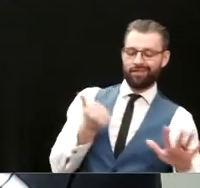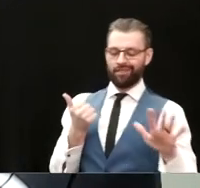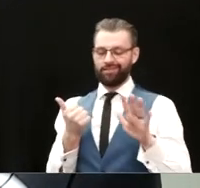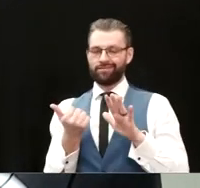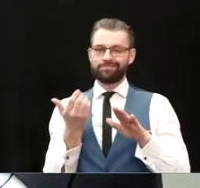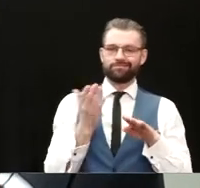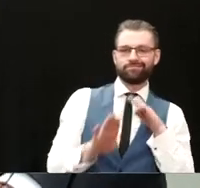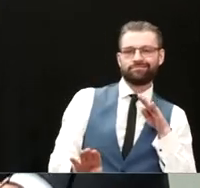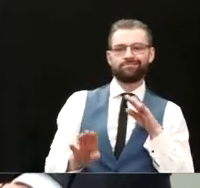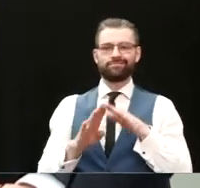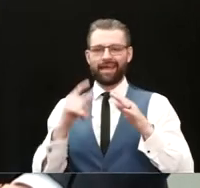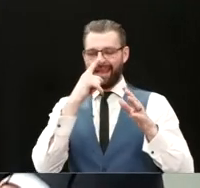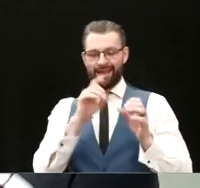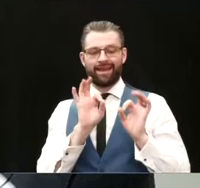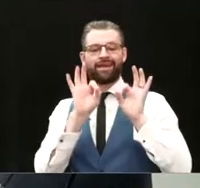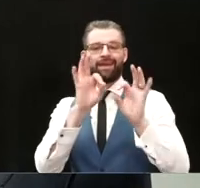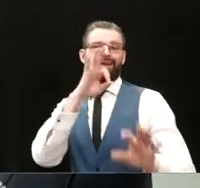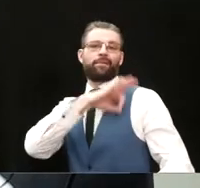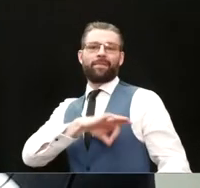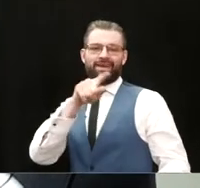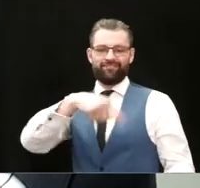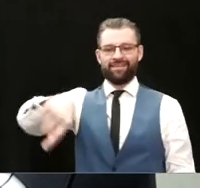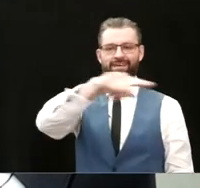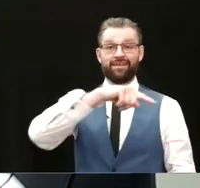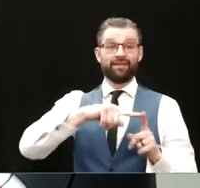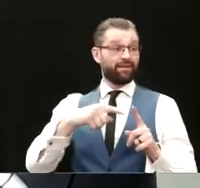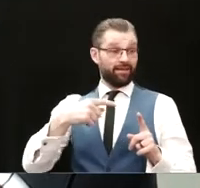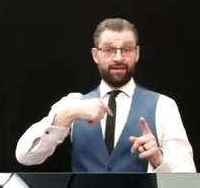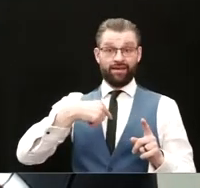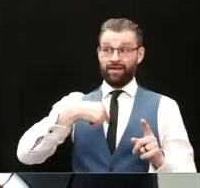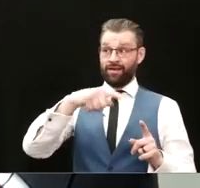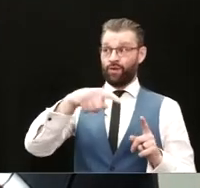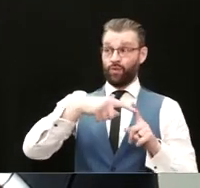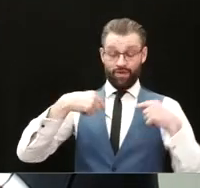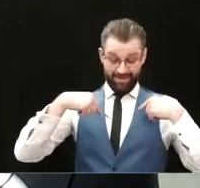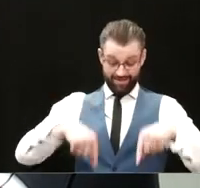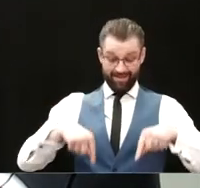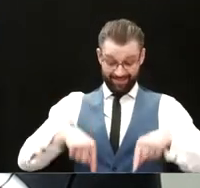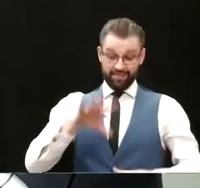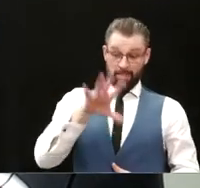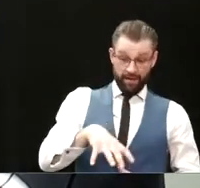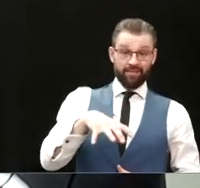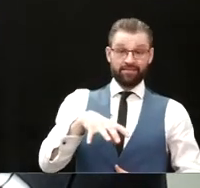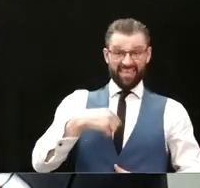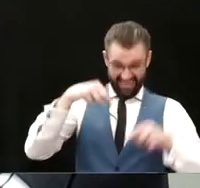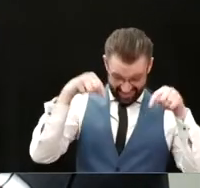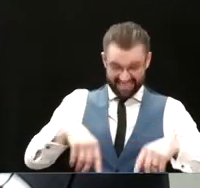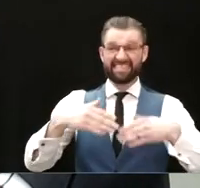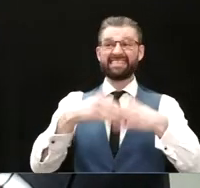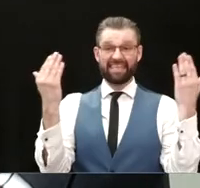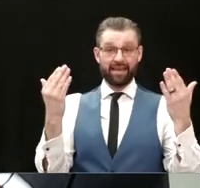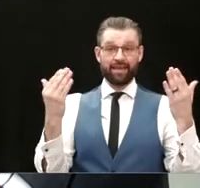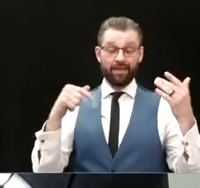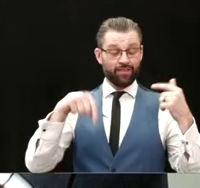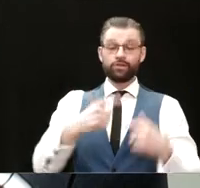to bring to this world. The fact that you and I are here in this place, on this day, on